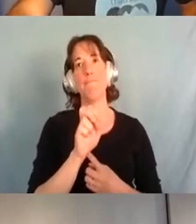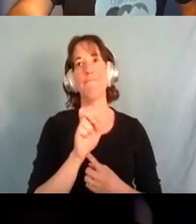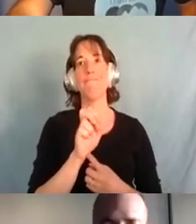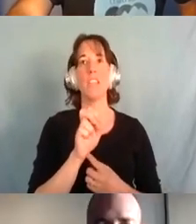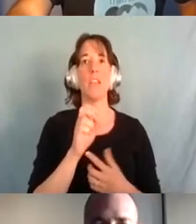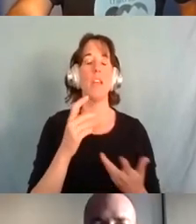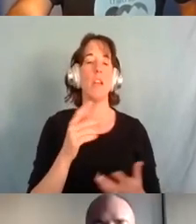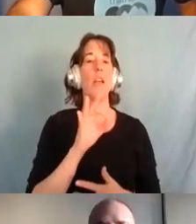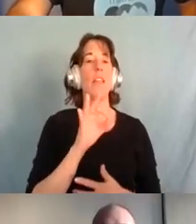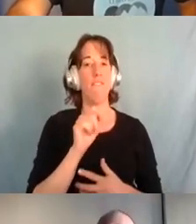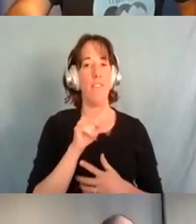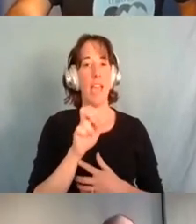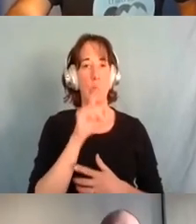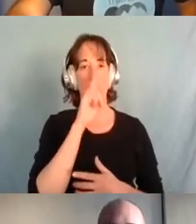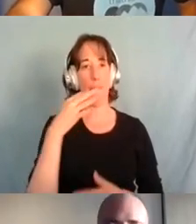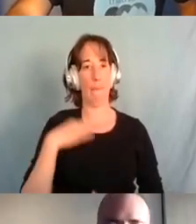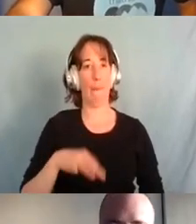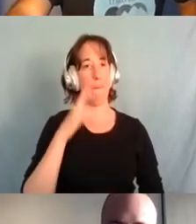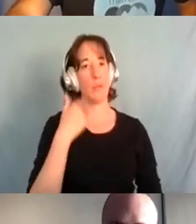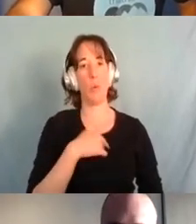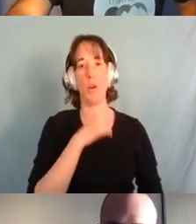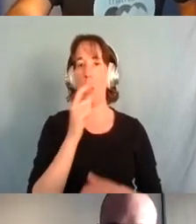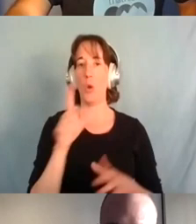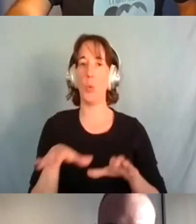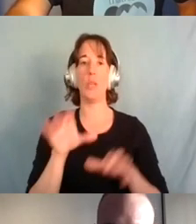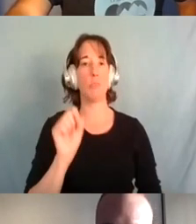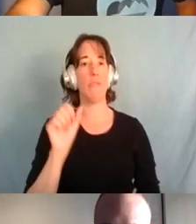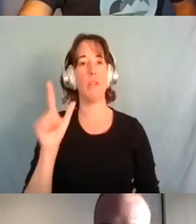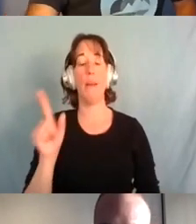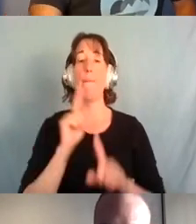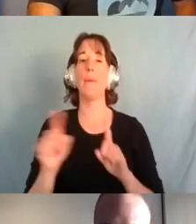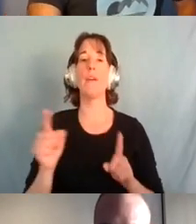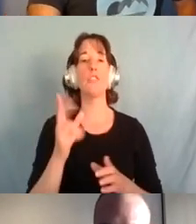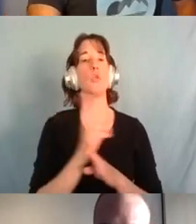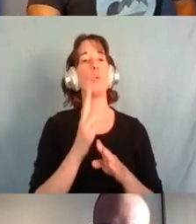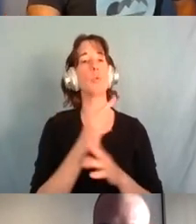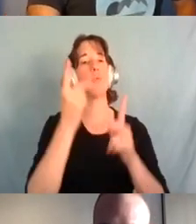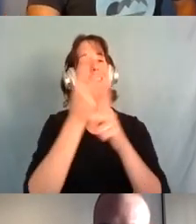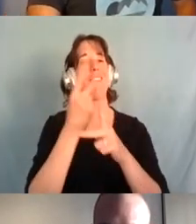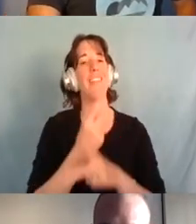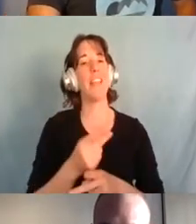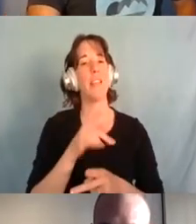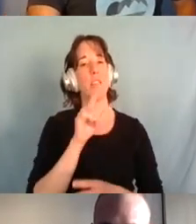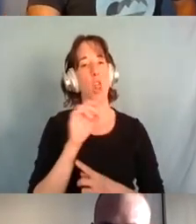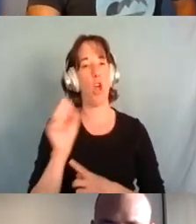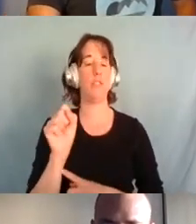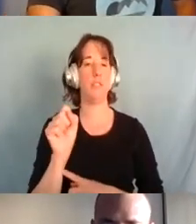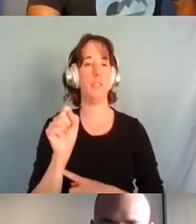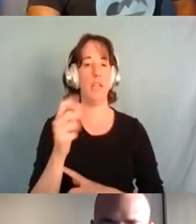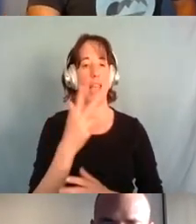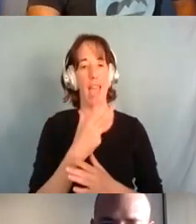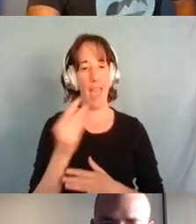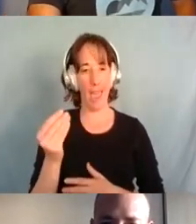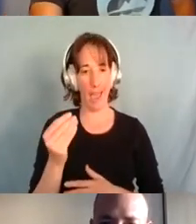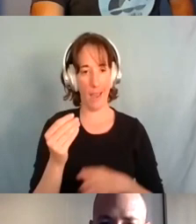is useful here because we're not doing supervised learning, but it is used to calculate the loss. And this